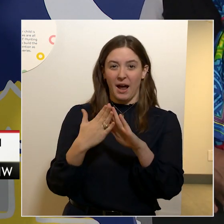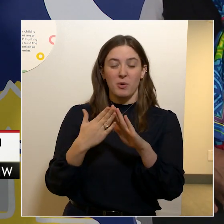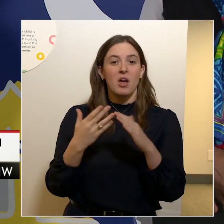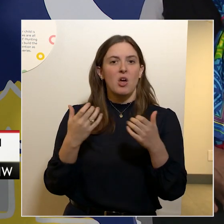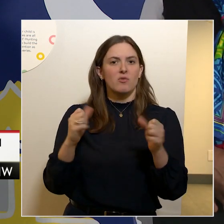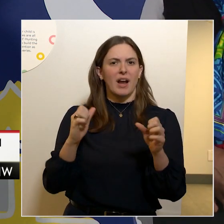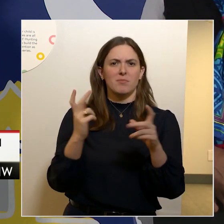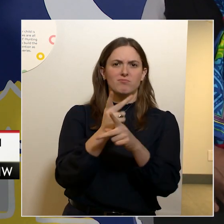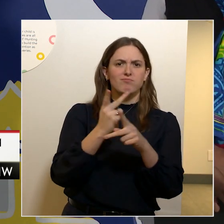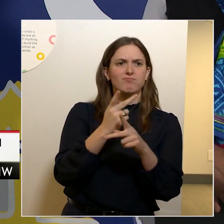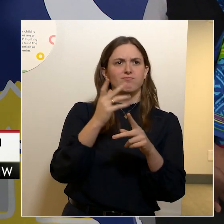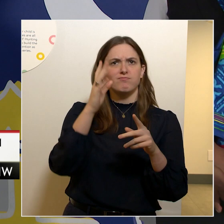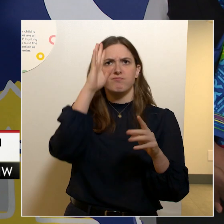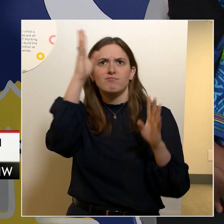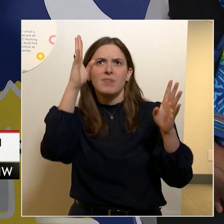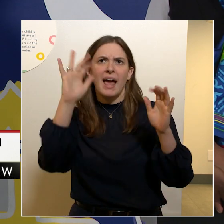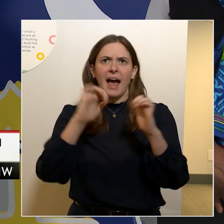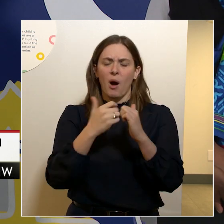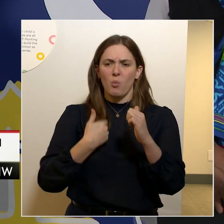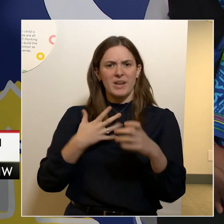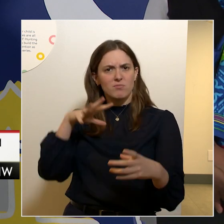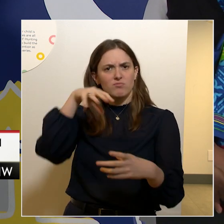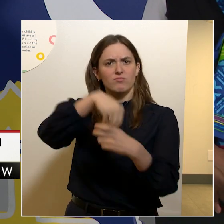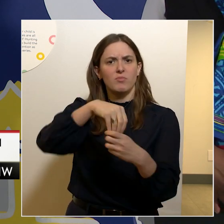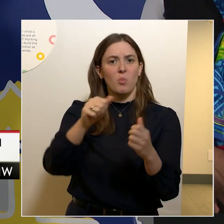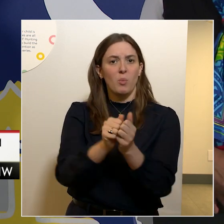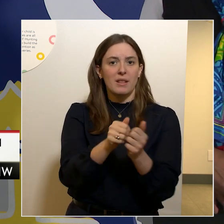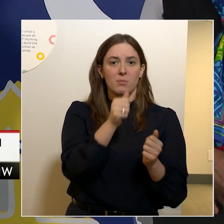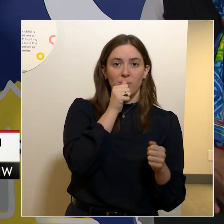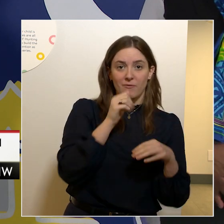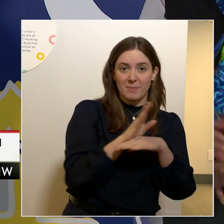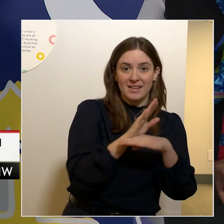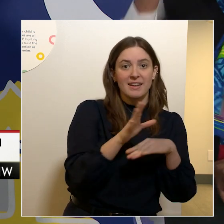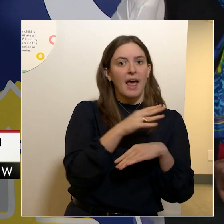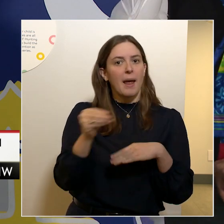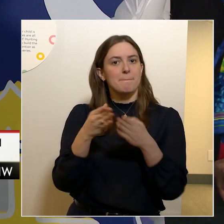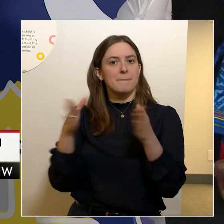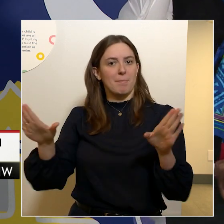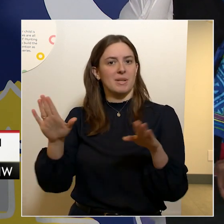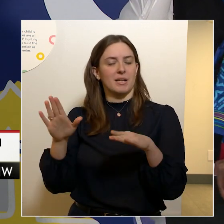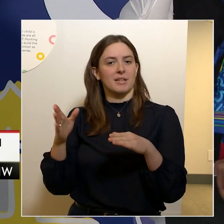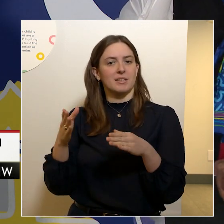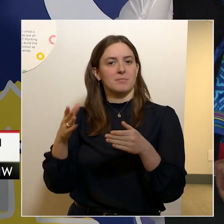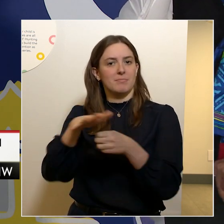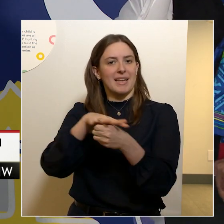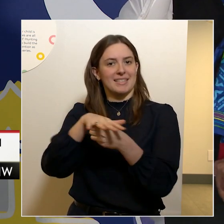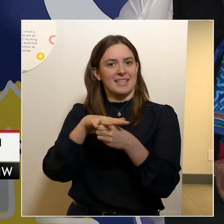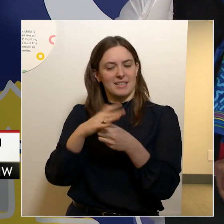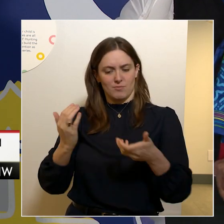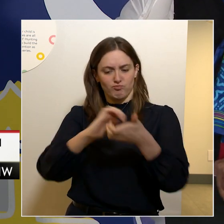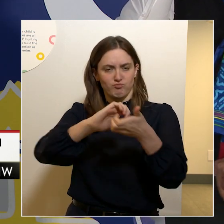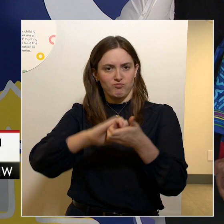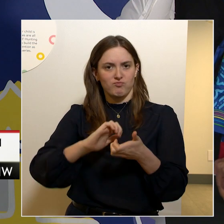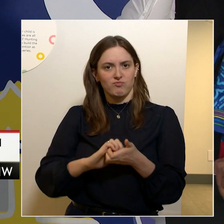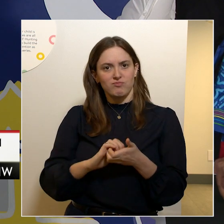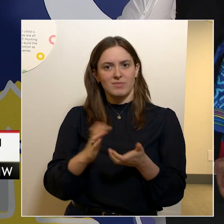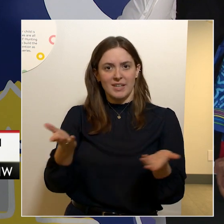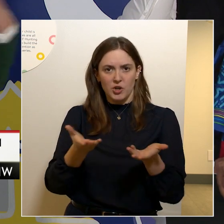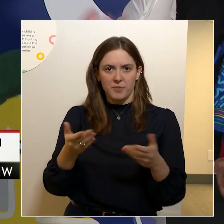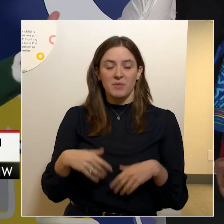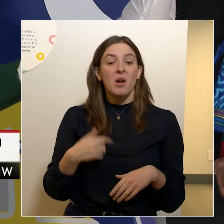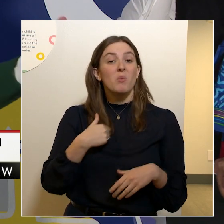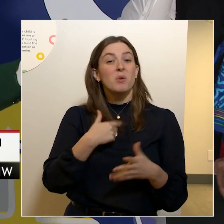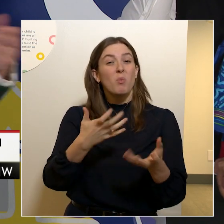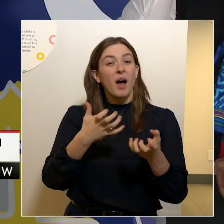both our private and public spaces here. We want people to come to the National Children's Museum